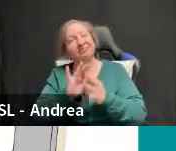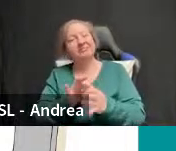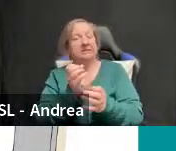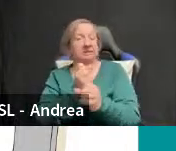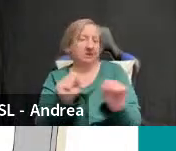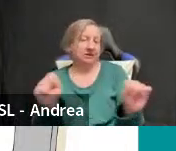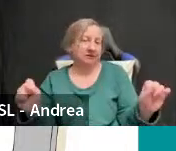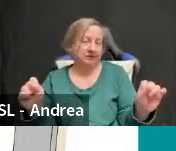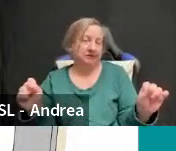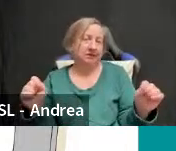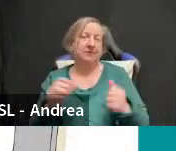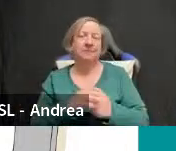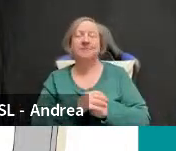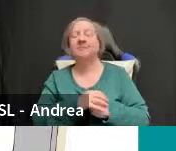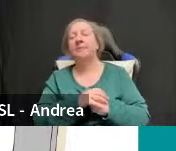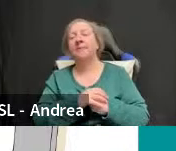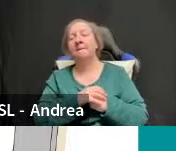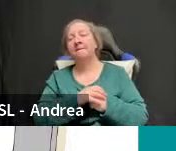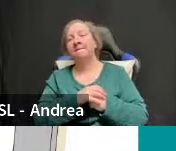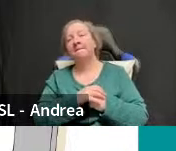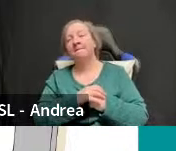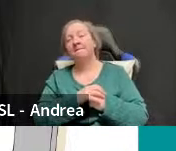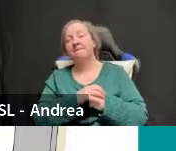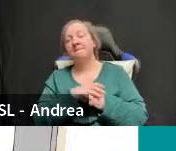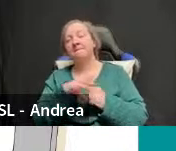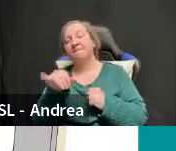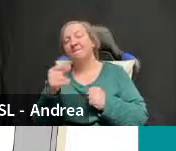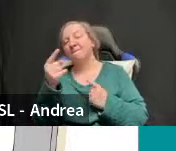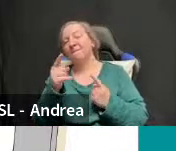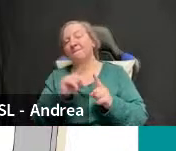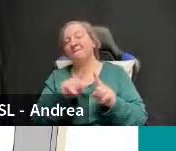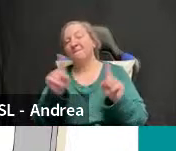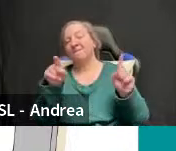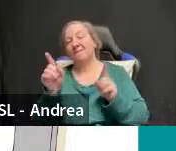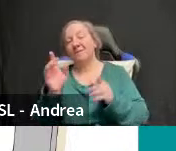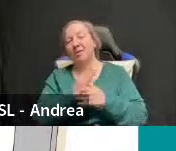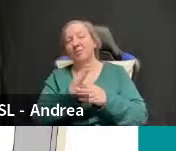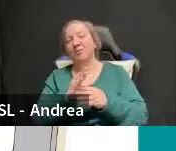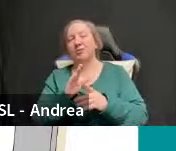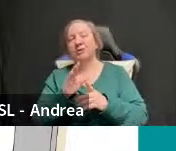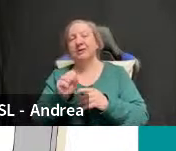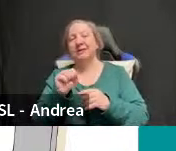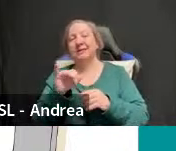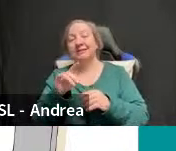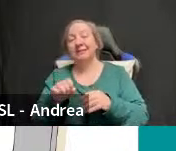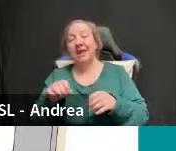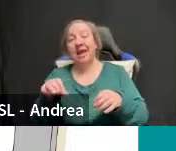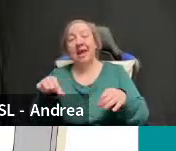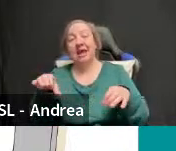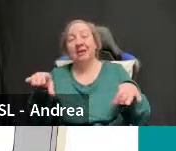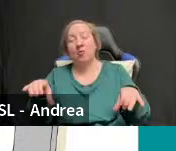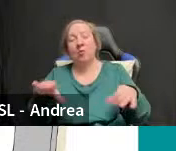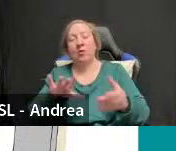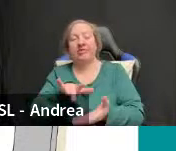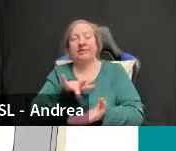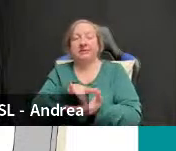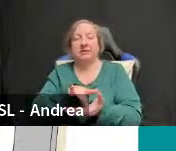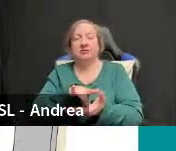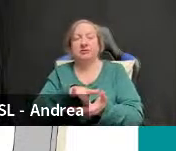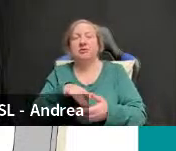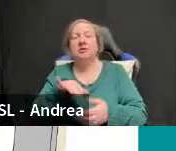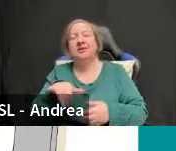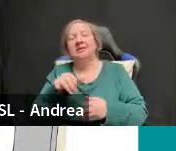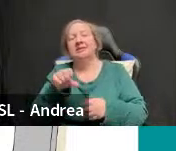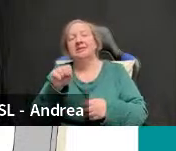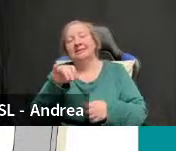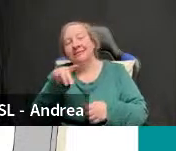So that's one of the main differences between the side and the center platform. So this is the side platform